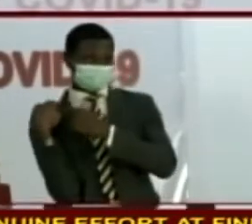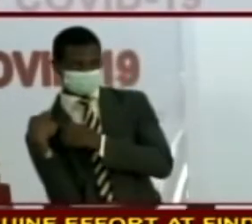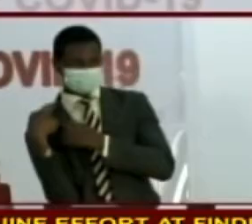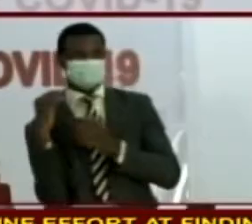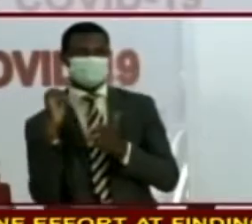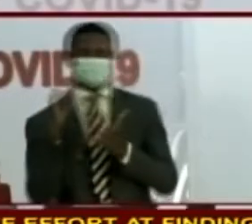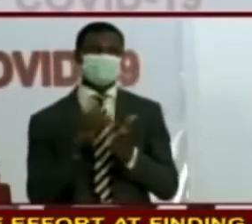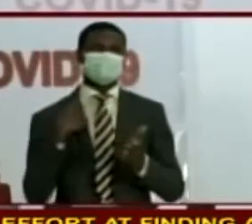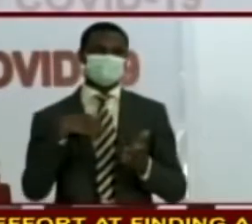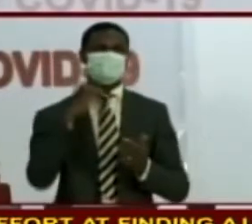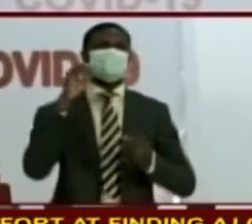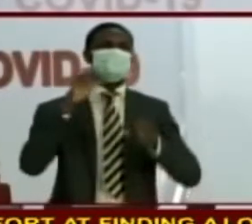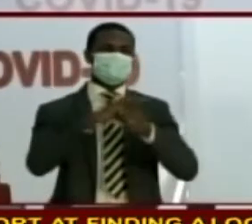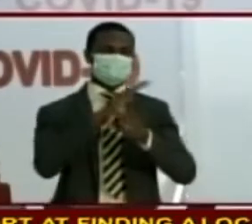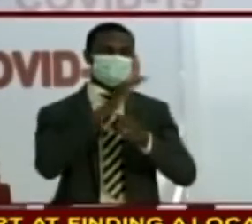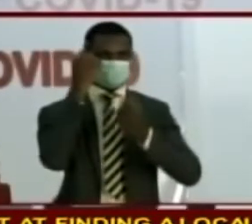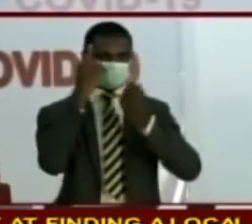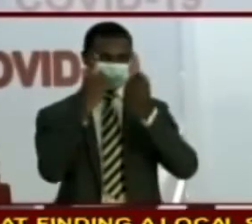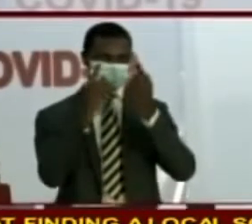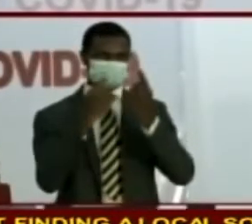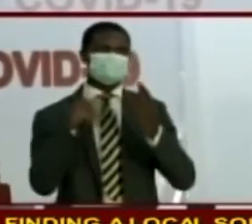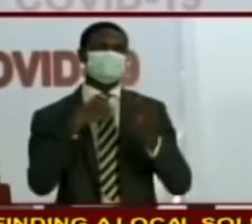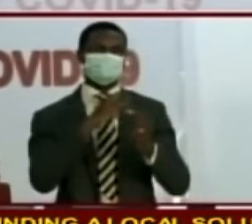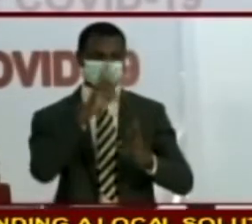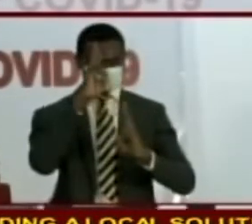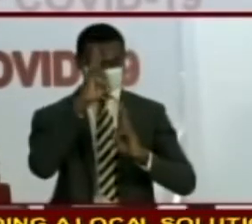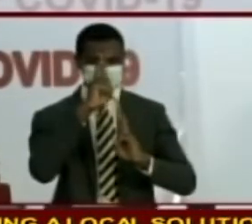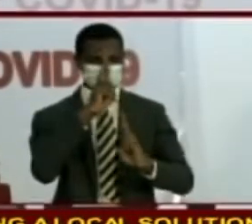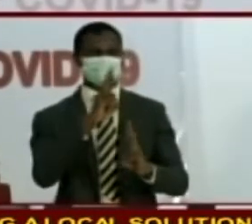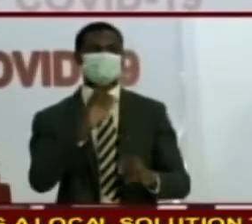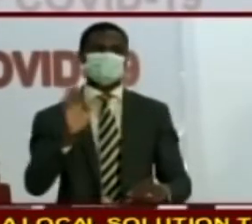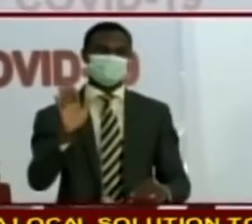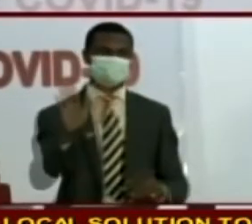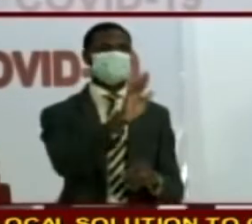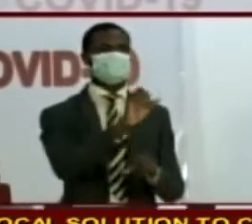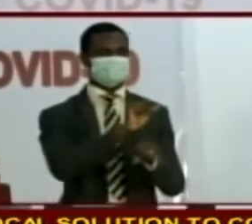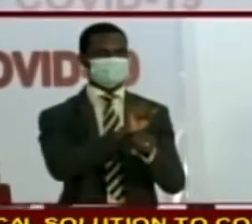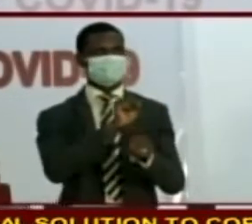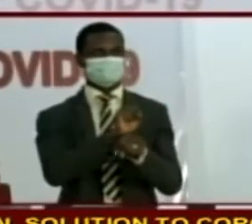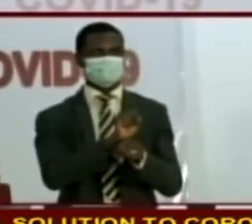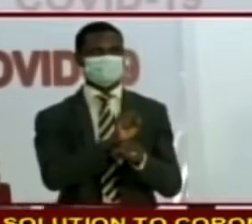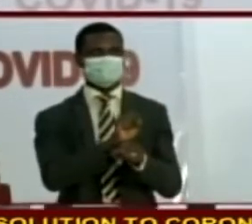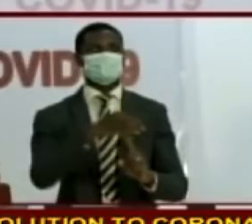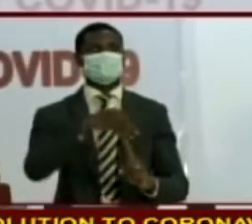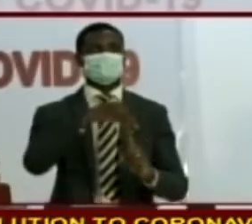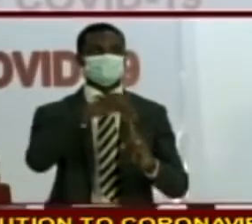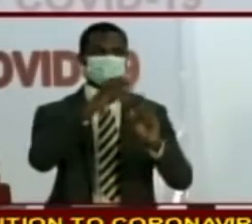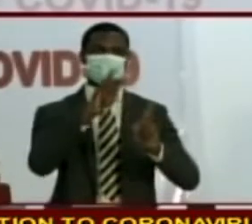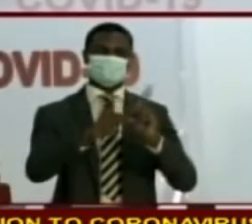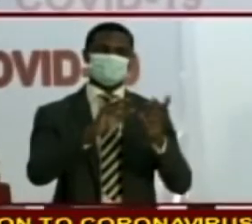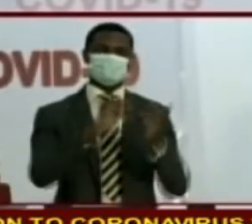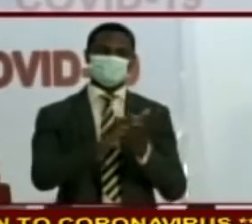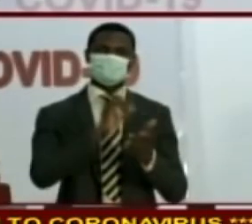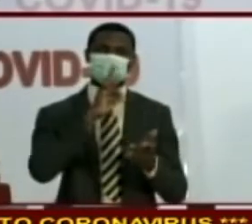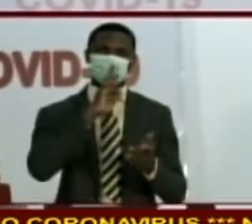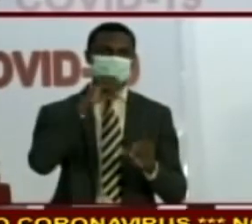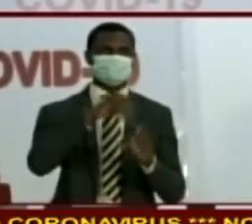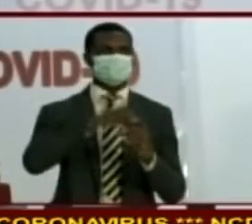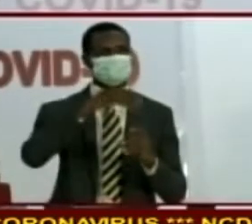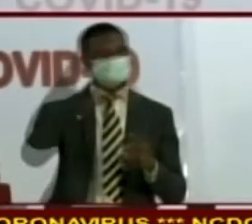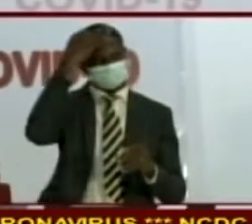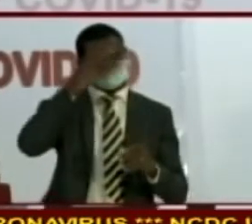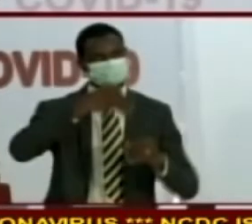understanding and also regard for the people that have been in the front line, these allowances will be paid.